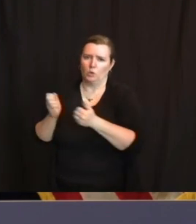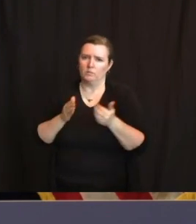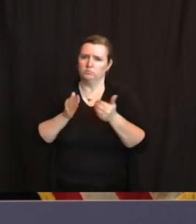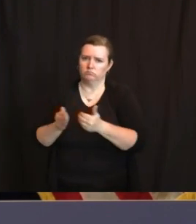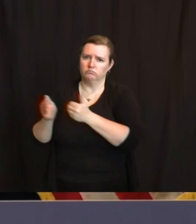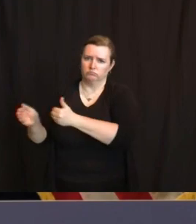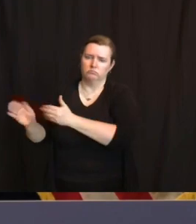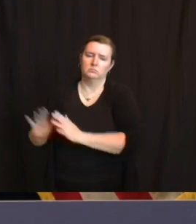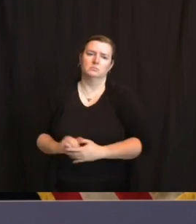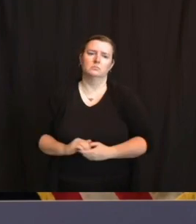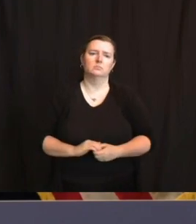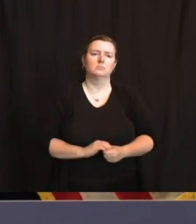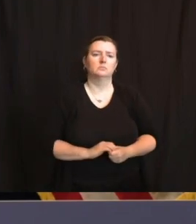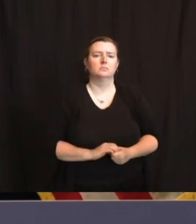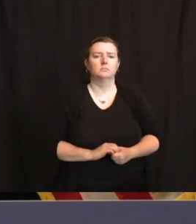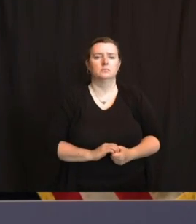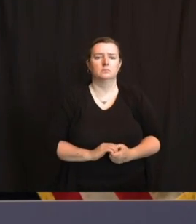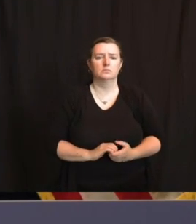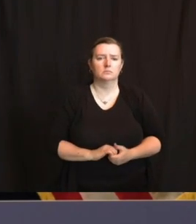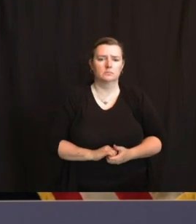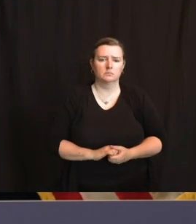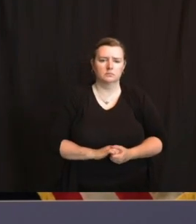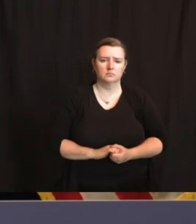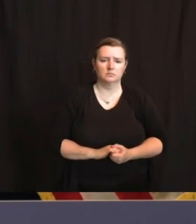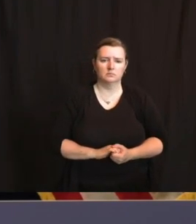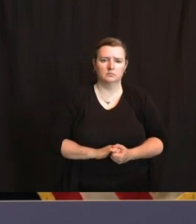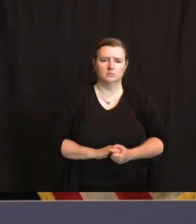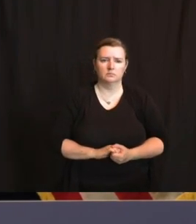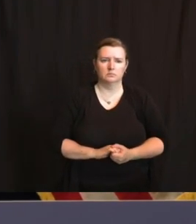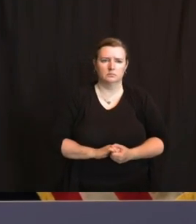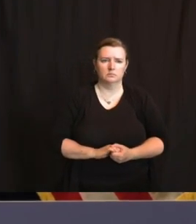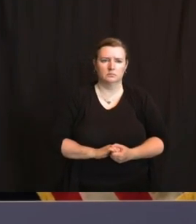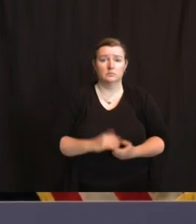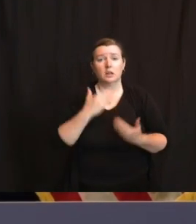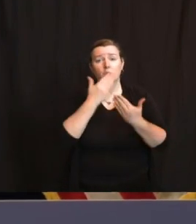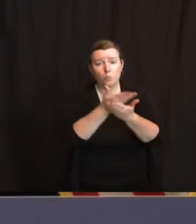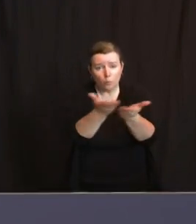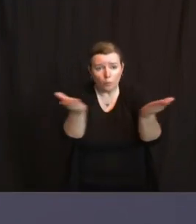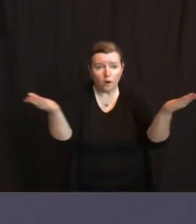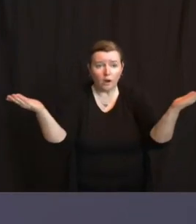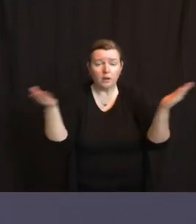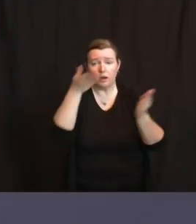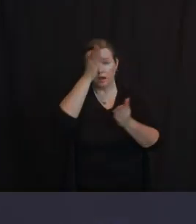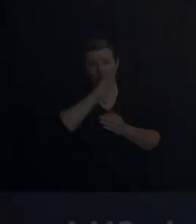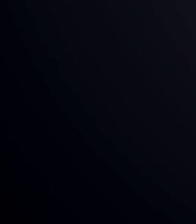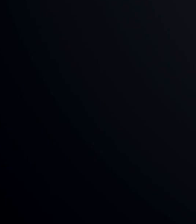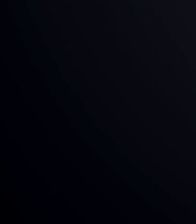reignition of a health concern. So thank you all. God bless you all. We'll see you tomorrow.